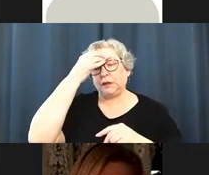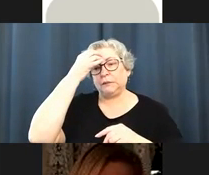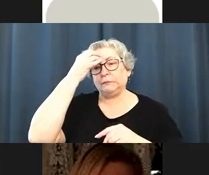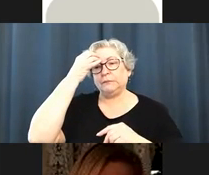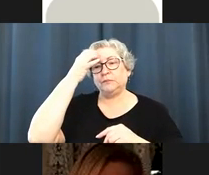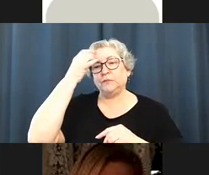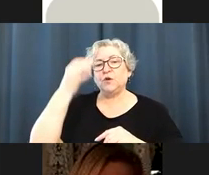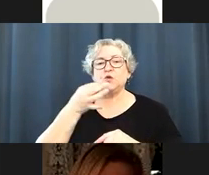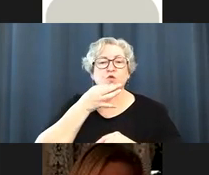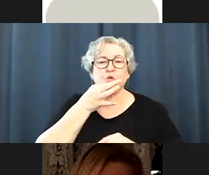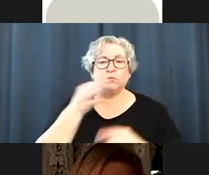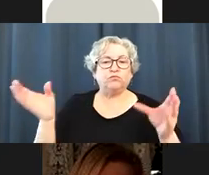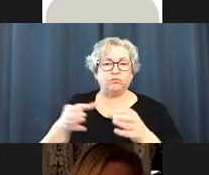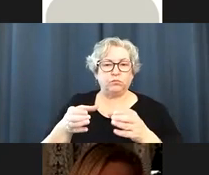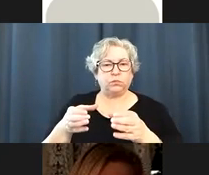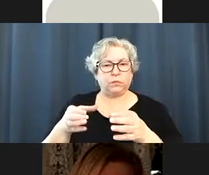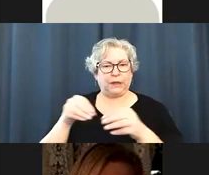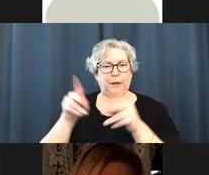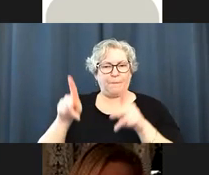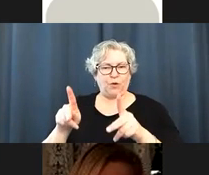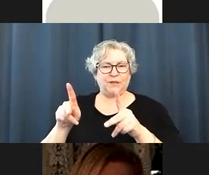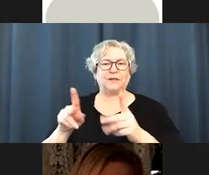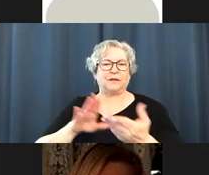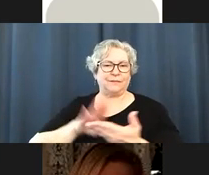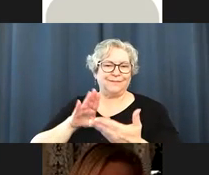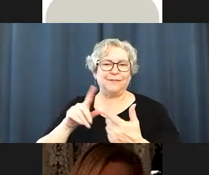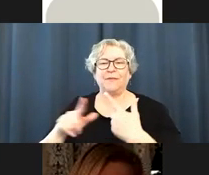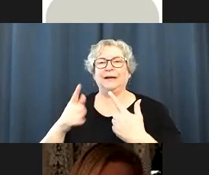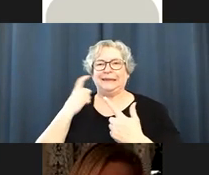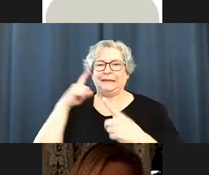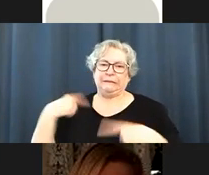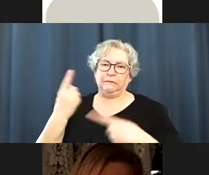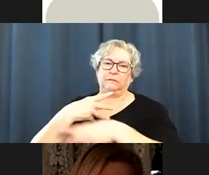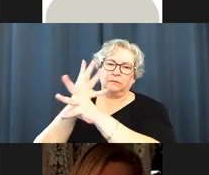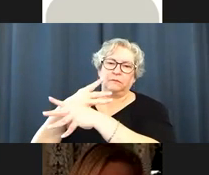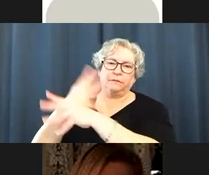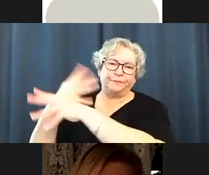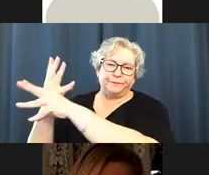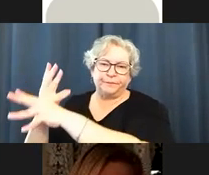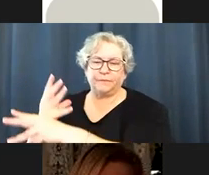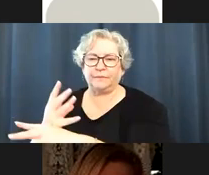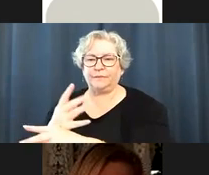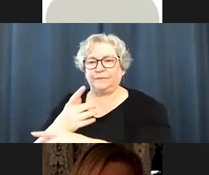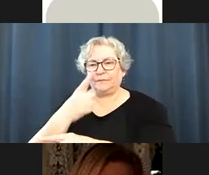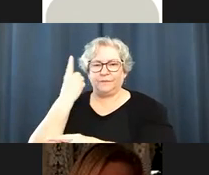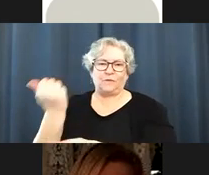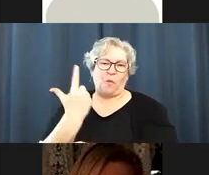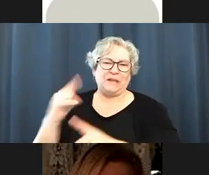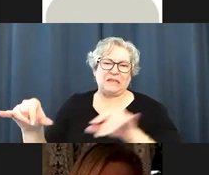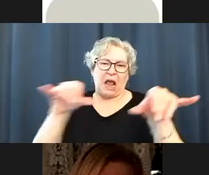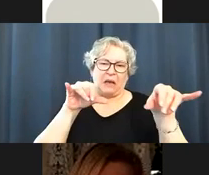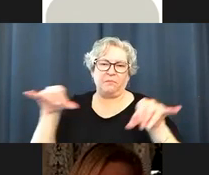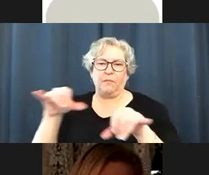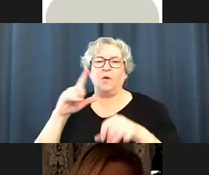we'll be able to get together in person, but we've been doing that virtually in the last year and a half, as everyone else has.